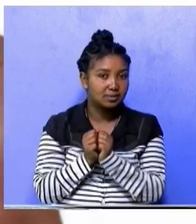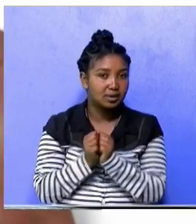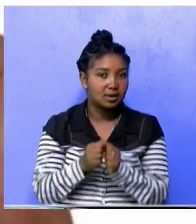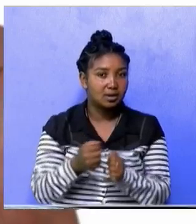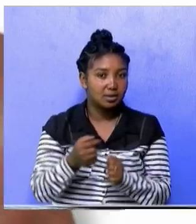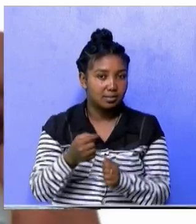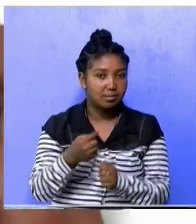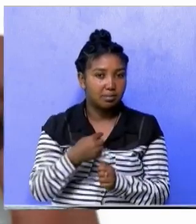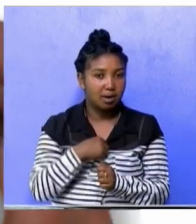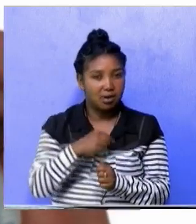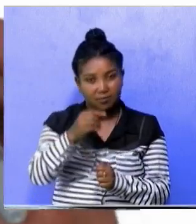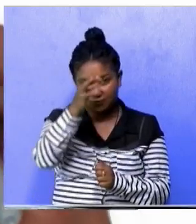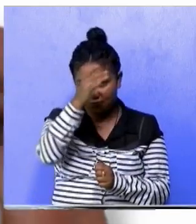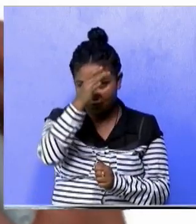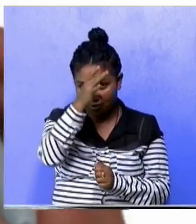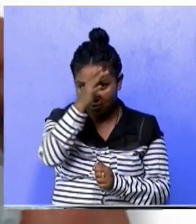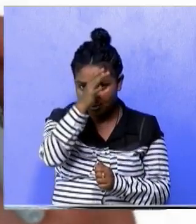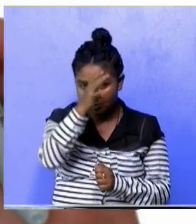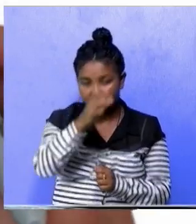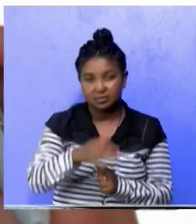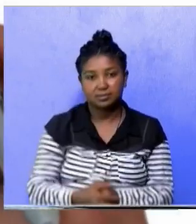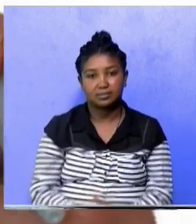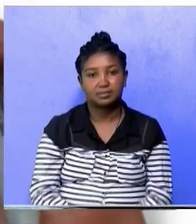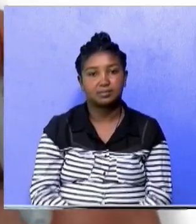my father